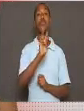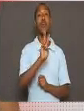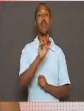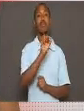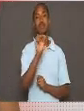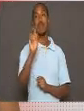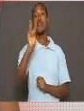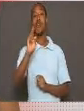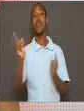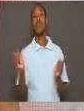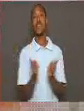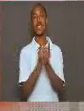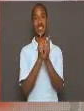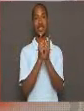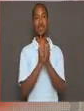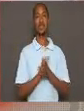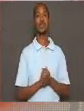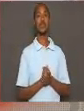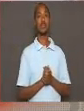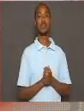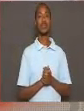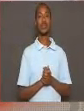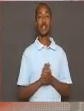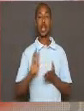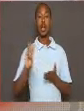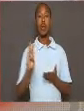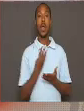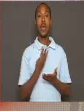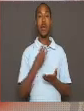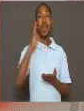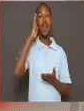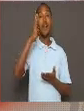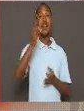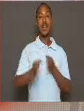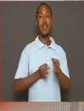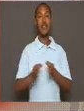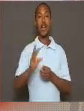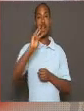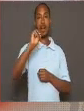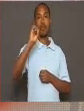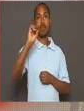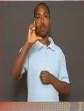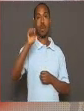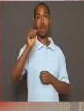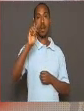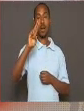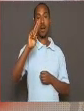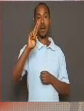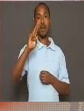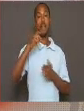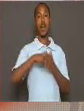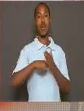volume relationships. We will define molar volume